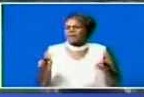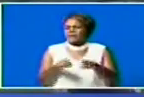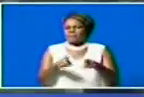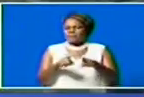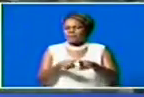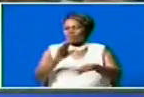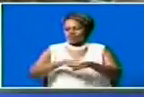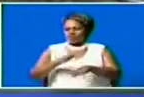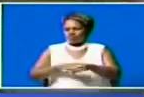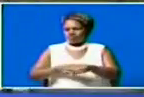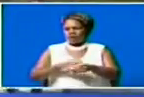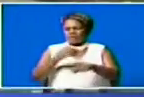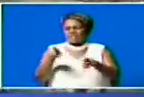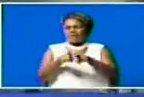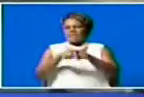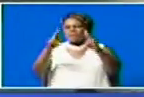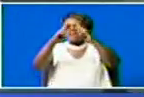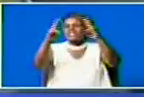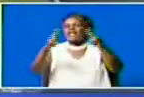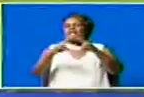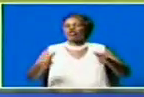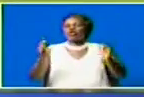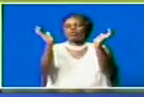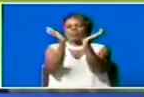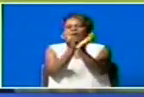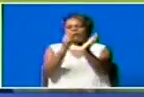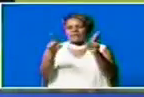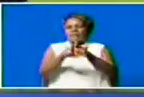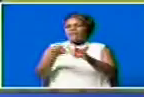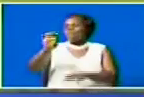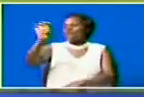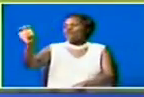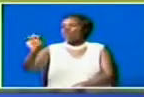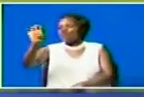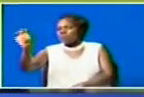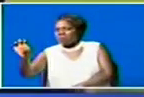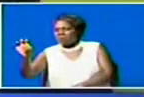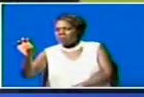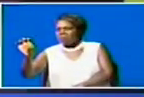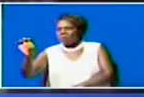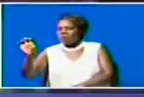imepana, iko na ile standard ya ngambo. Kiwanja iko sawa, ni kama niko Europe, ni kama niko